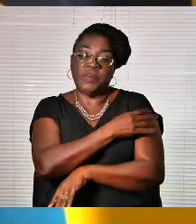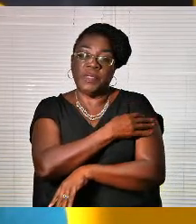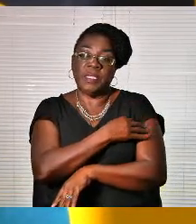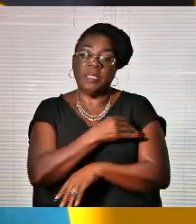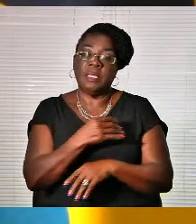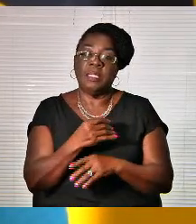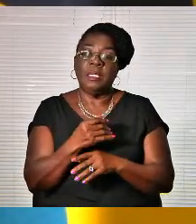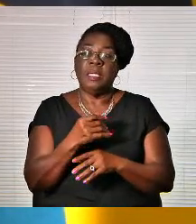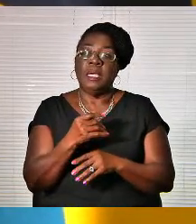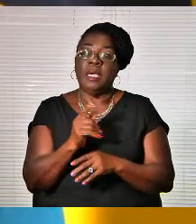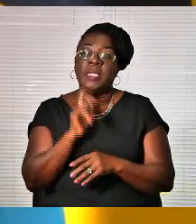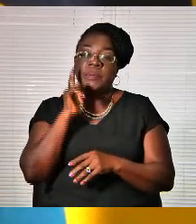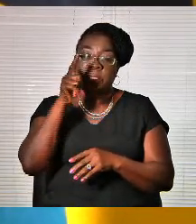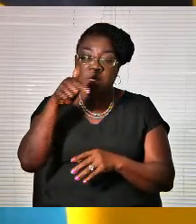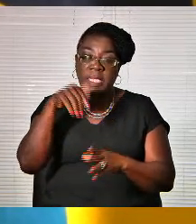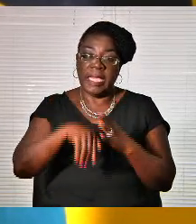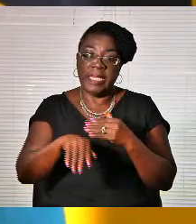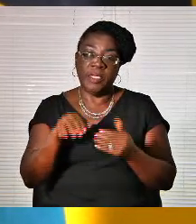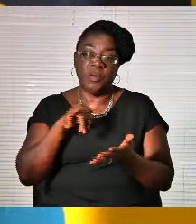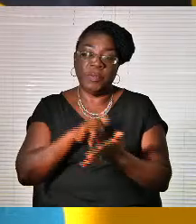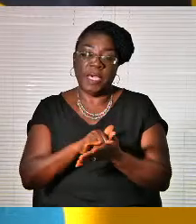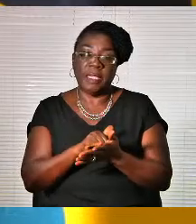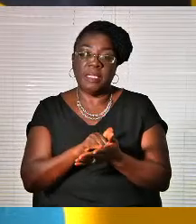we get an update on that from the PHA?